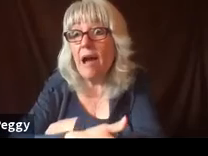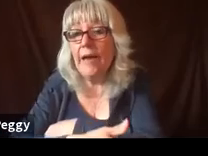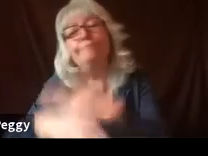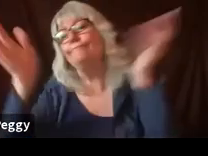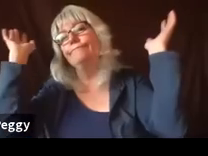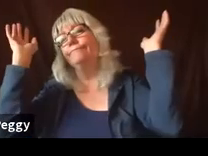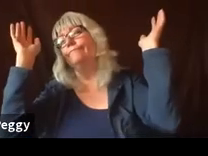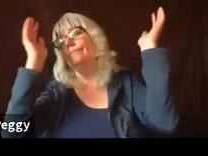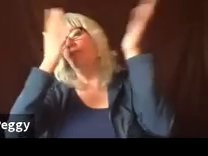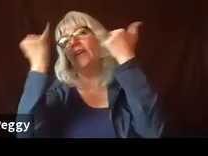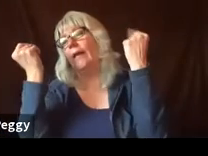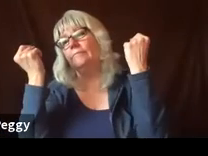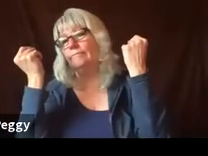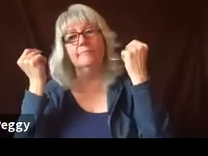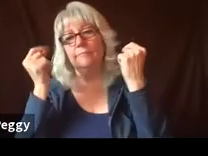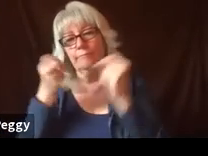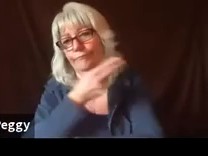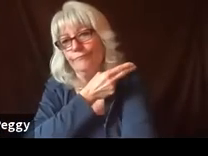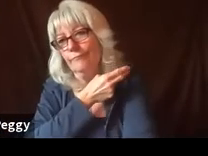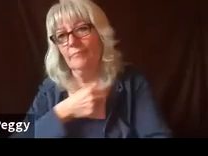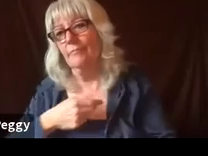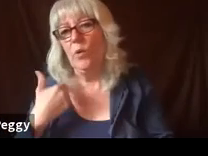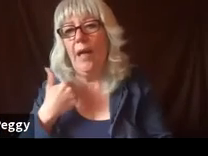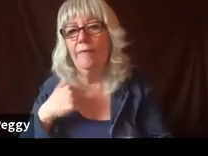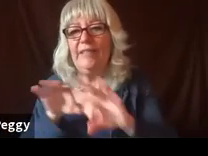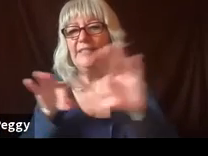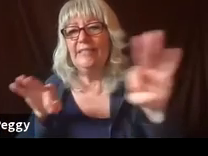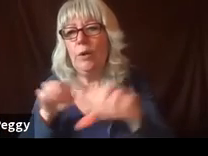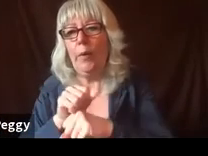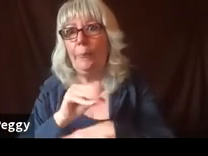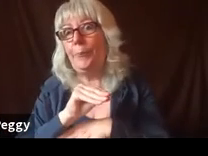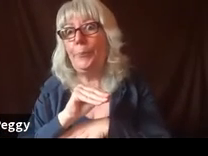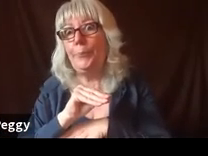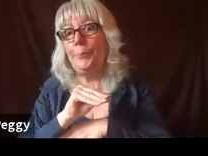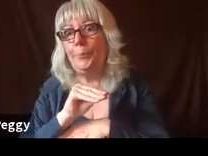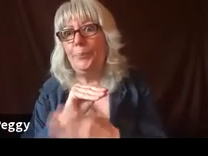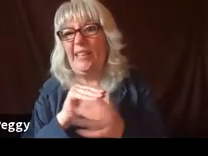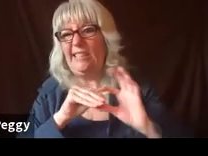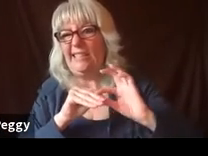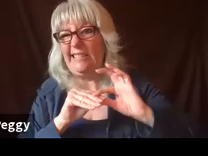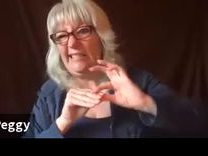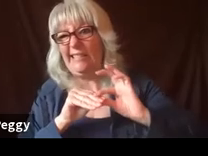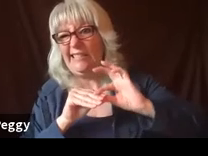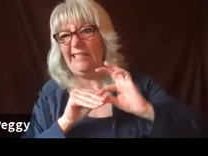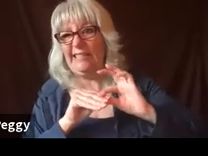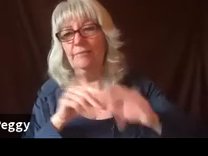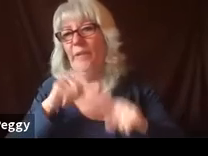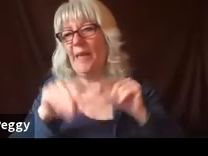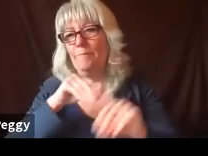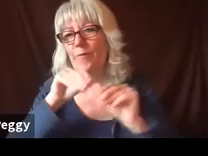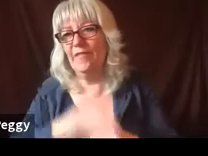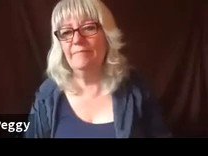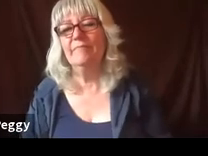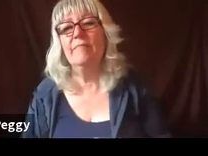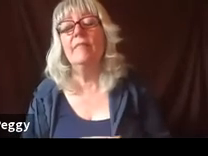it, okay? It's over. So then you just have a stick with sharp paint on the end. Okay,